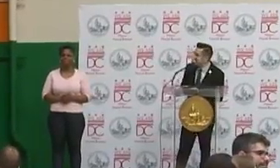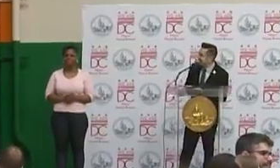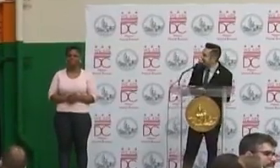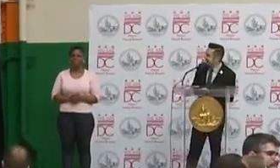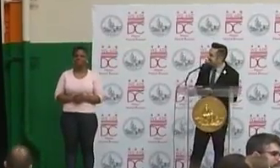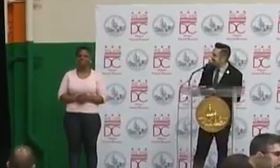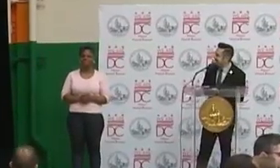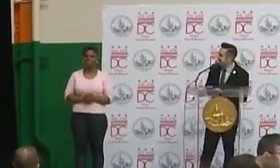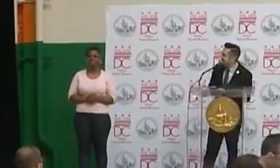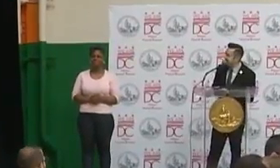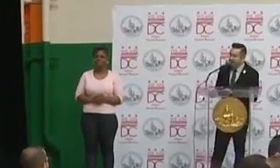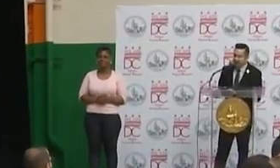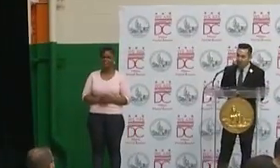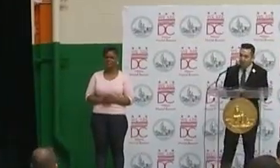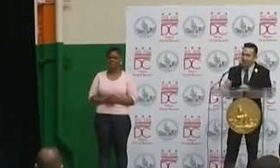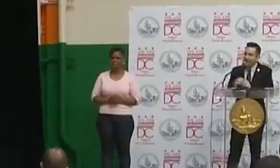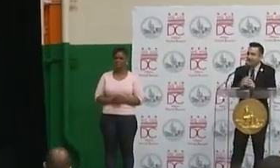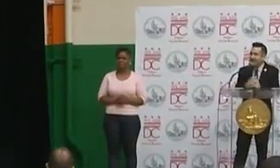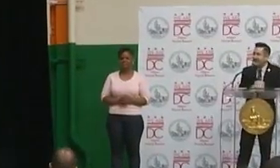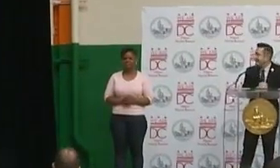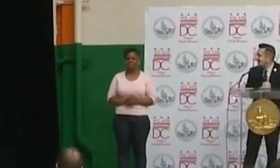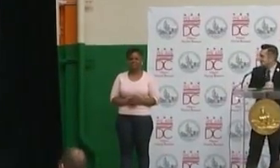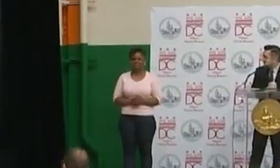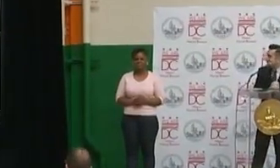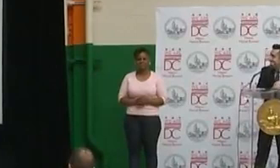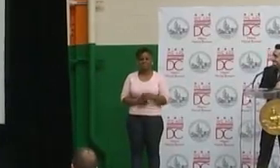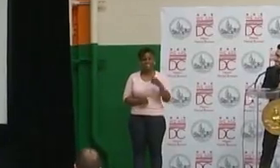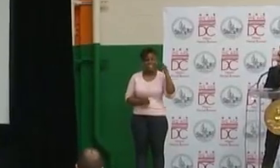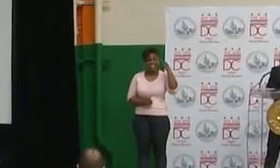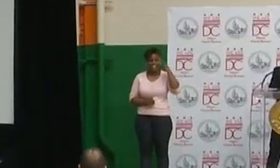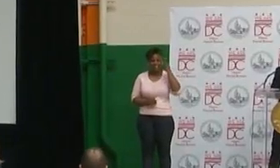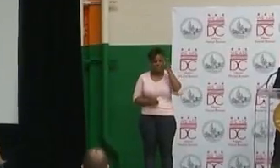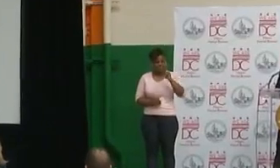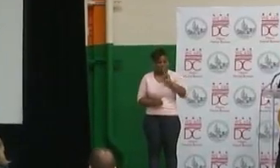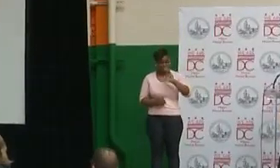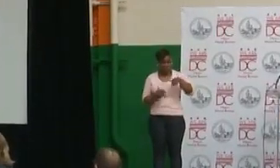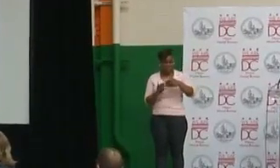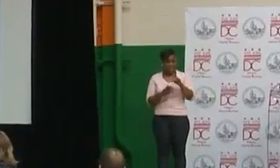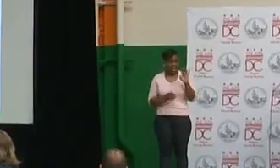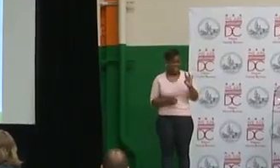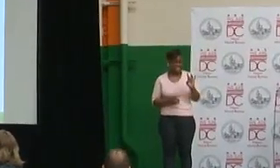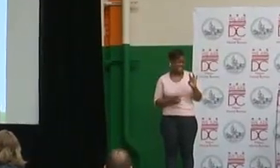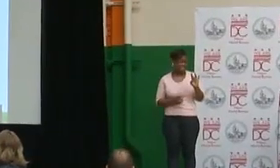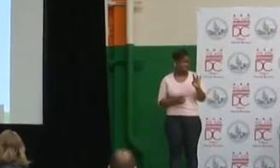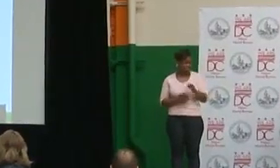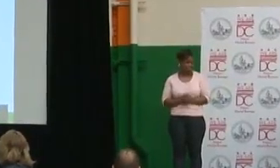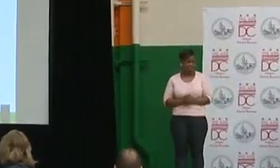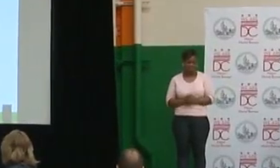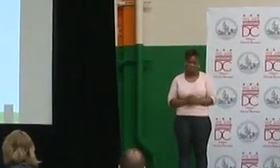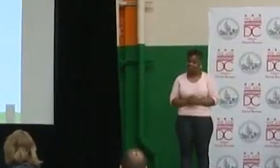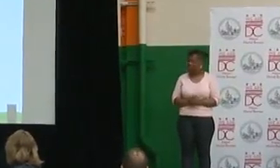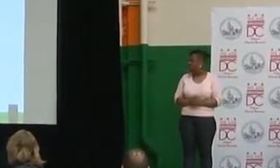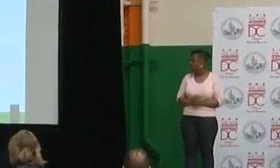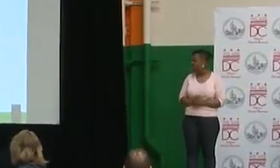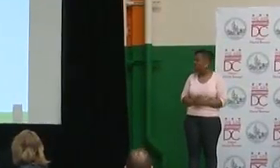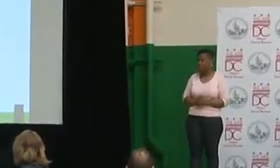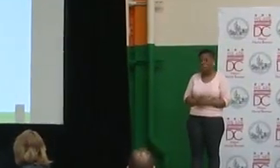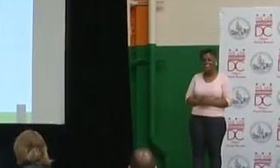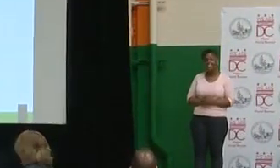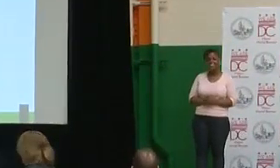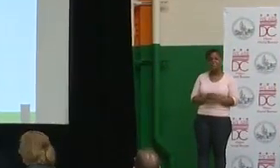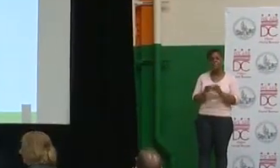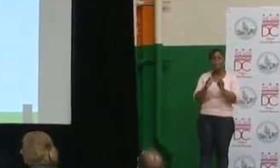I love it. I think we have all eight wards represented. We do have all eight wards represented this evening, and still more, a few more entries coming in.